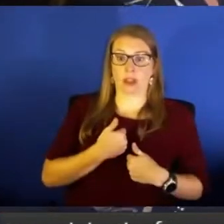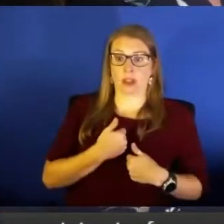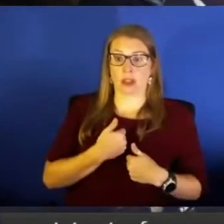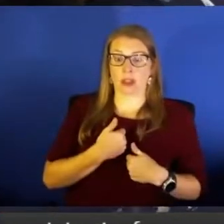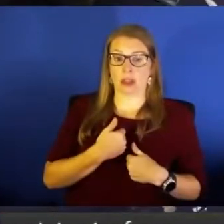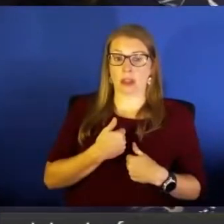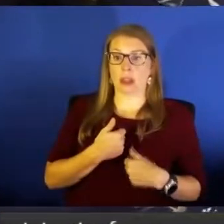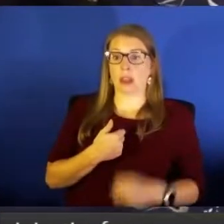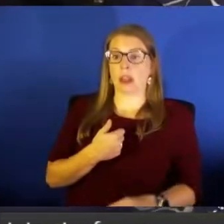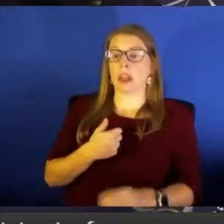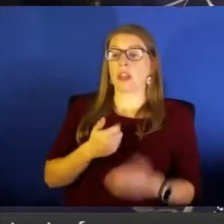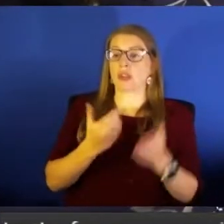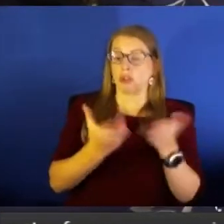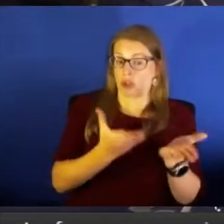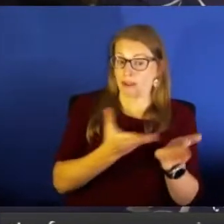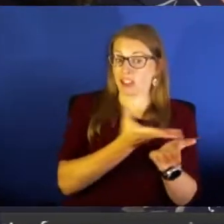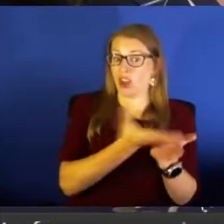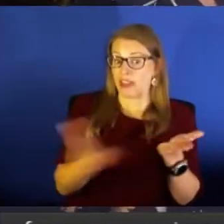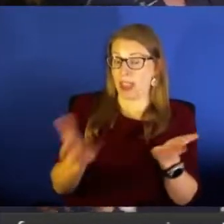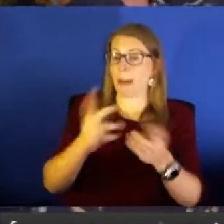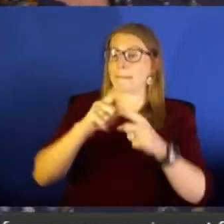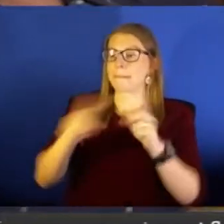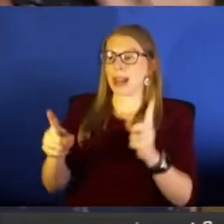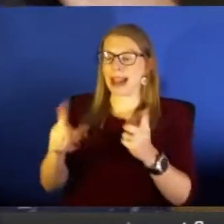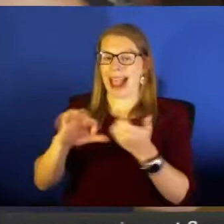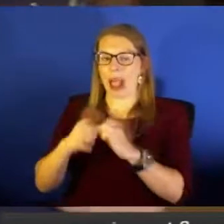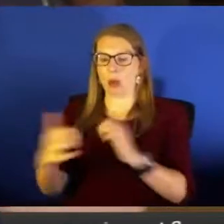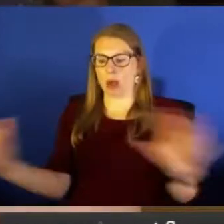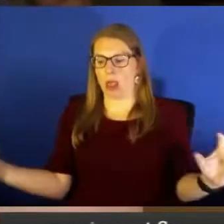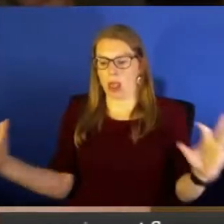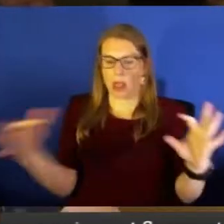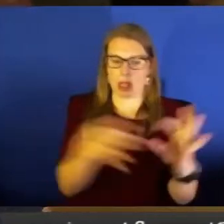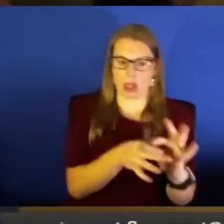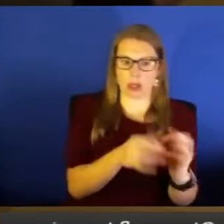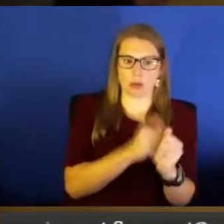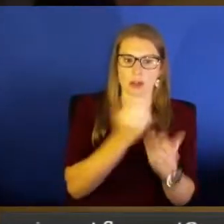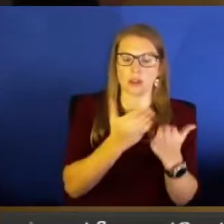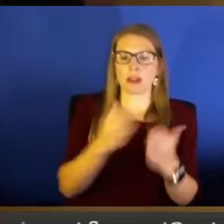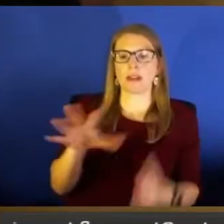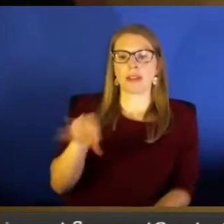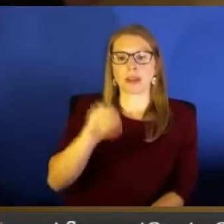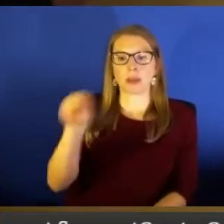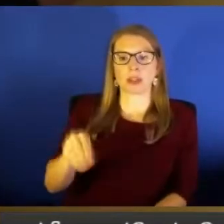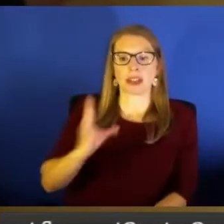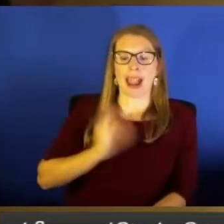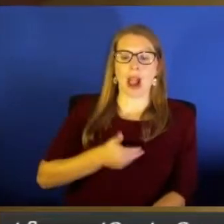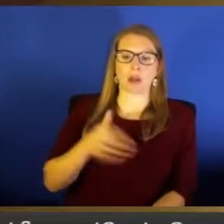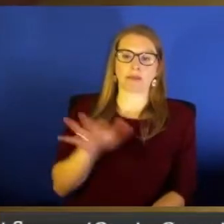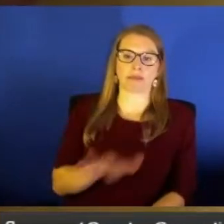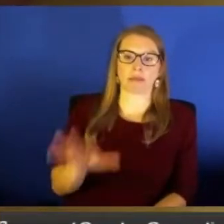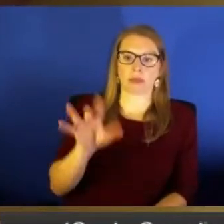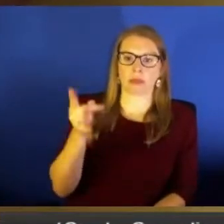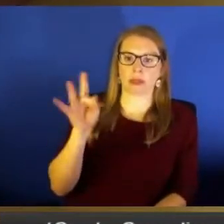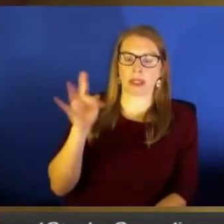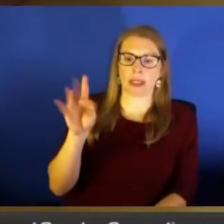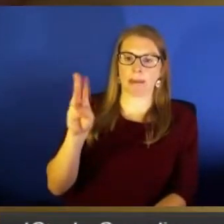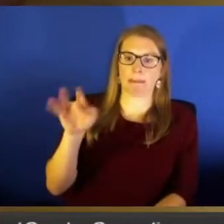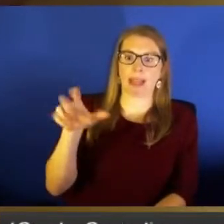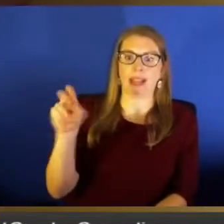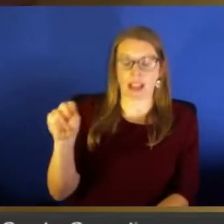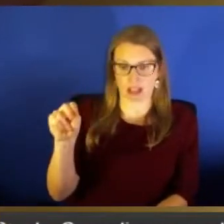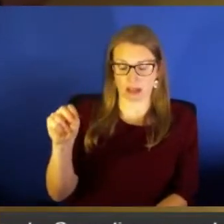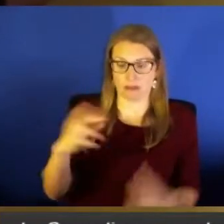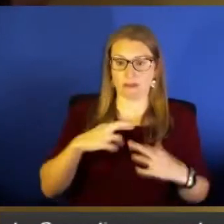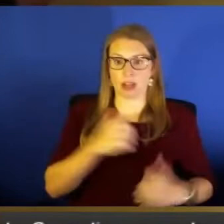are and how to get to them? Correct. So only about 50% of our roughly 18 million veterans receive